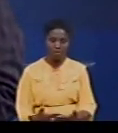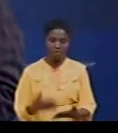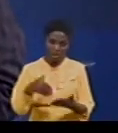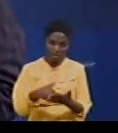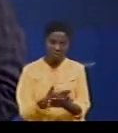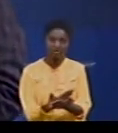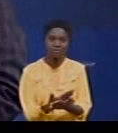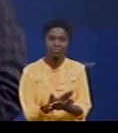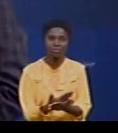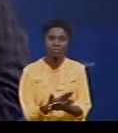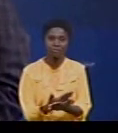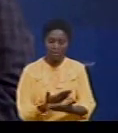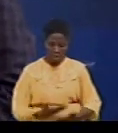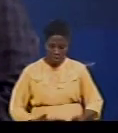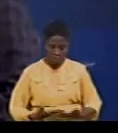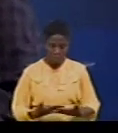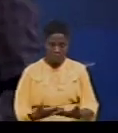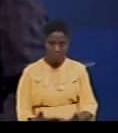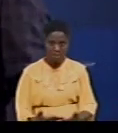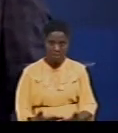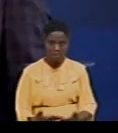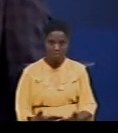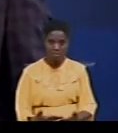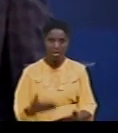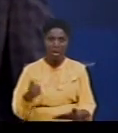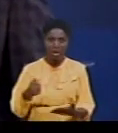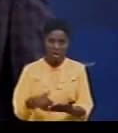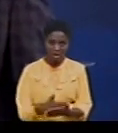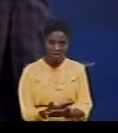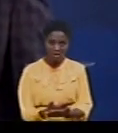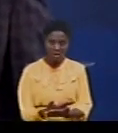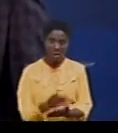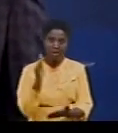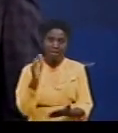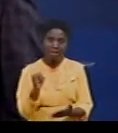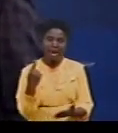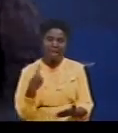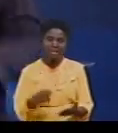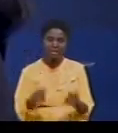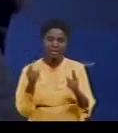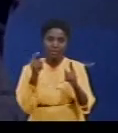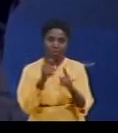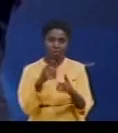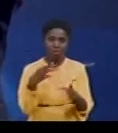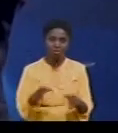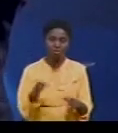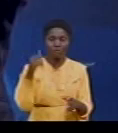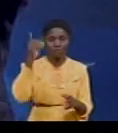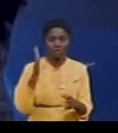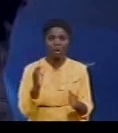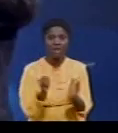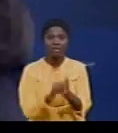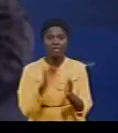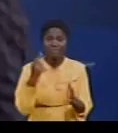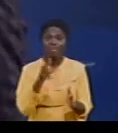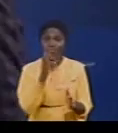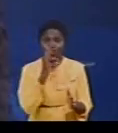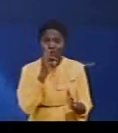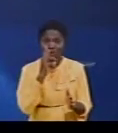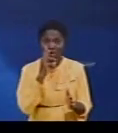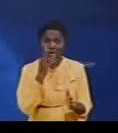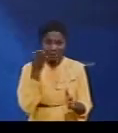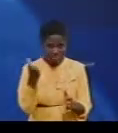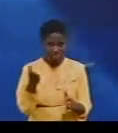afresh, born anew, by the word of God. That's the water there, that's the water